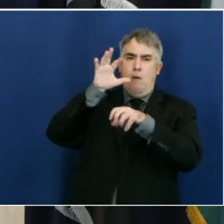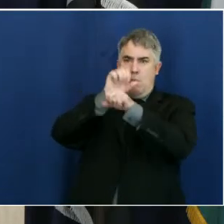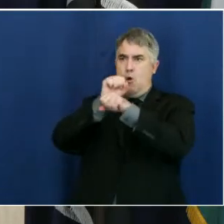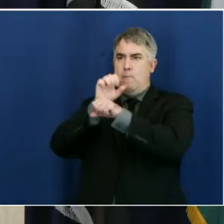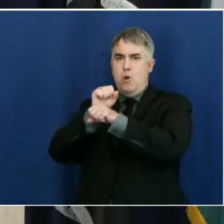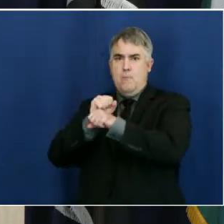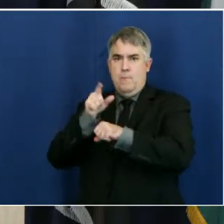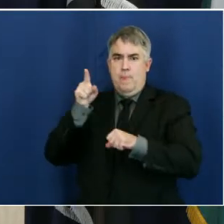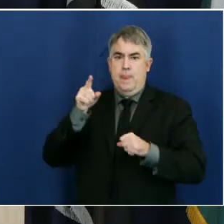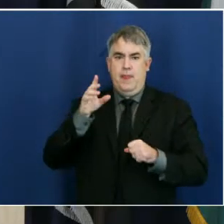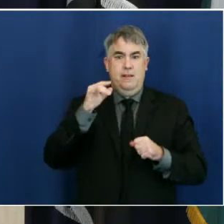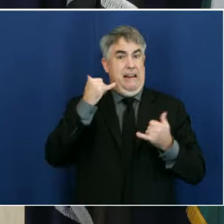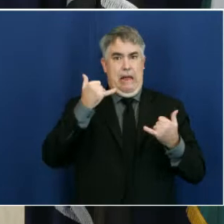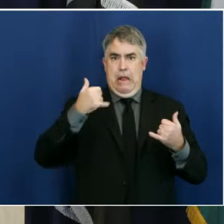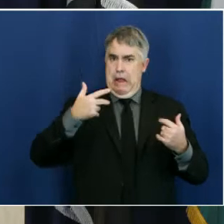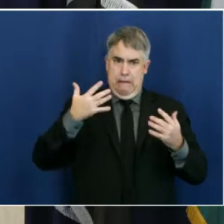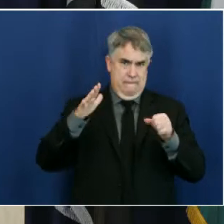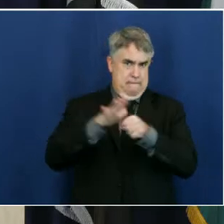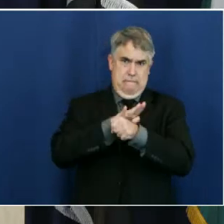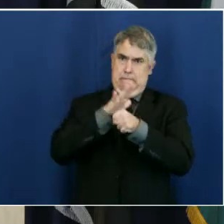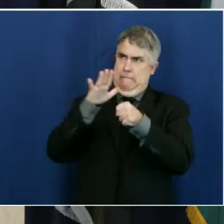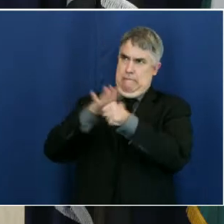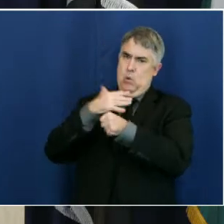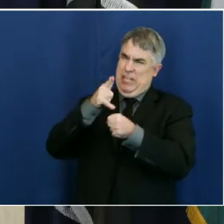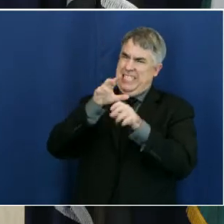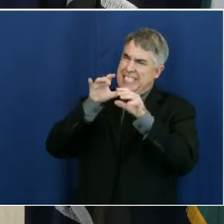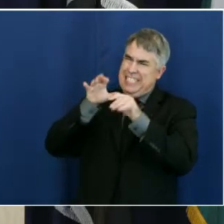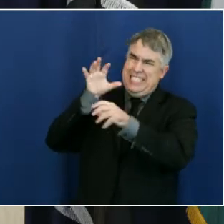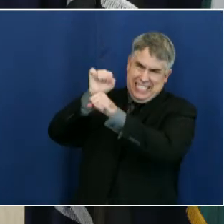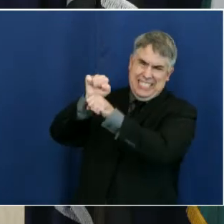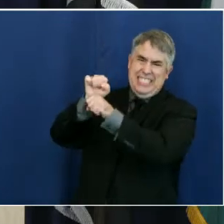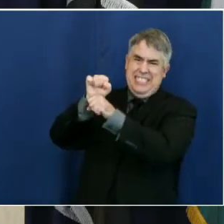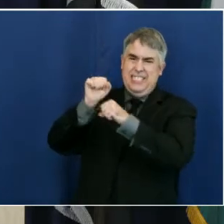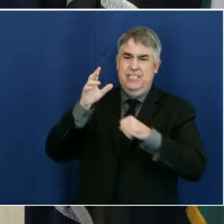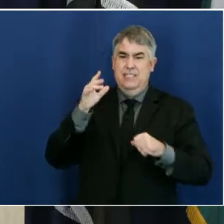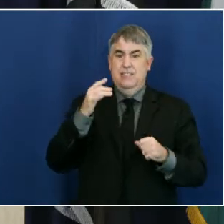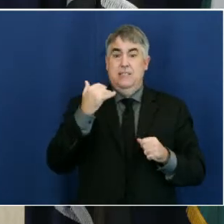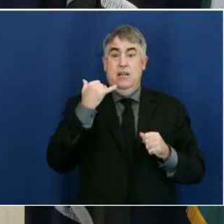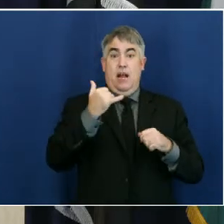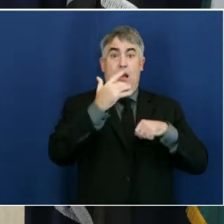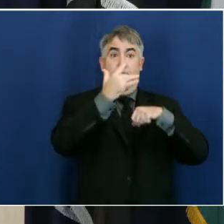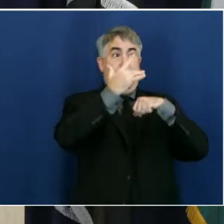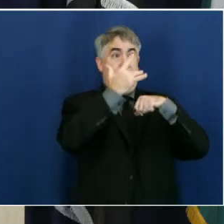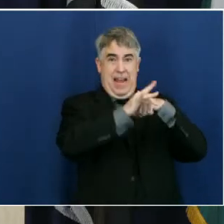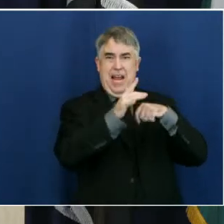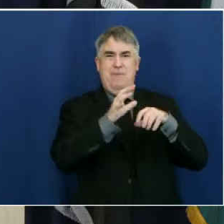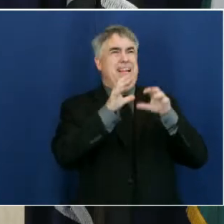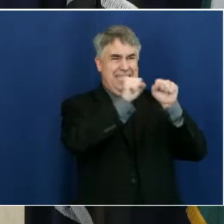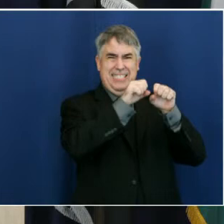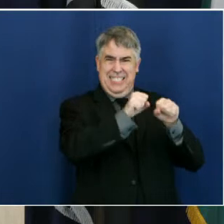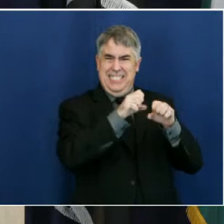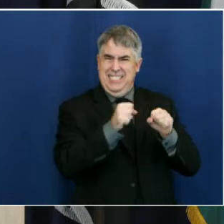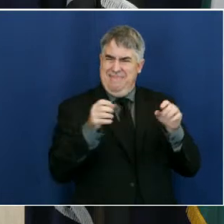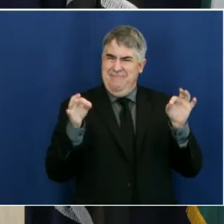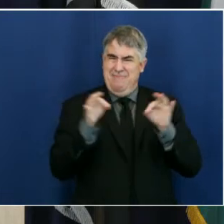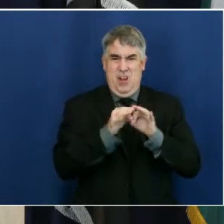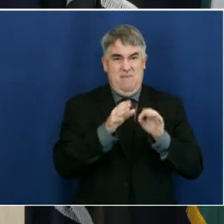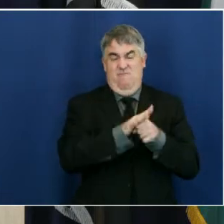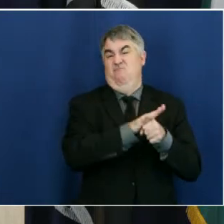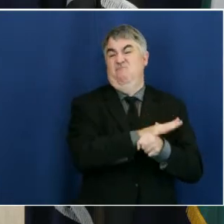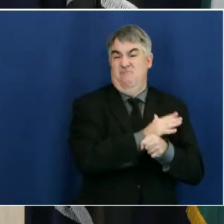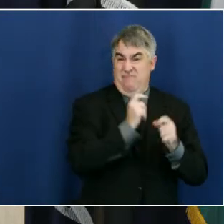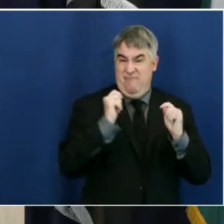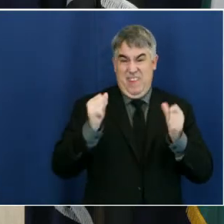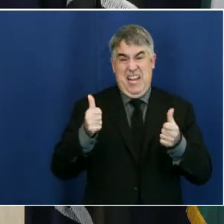for appointments, and often as soon as they're made available, they are quickly gone. And in some regard, that is encouraging because there is such significant demand